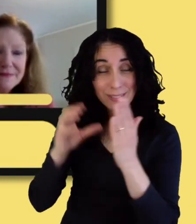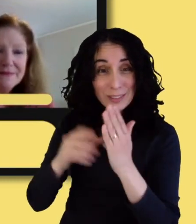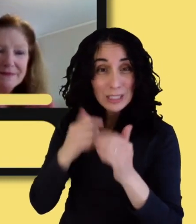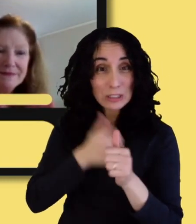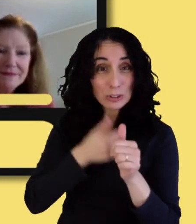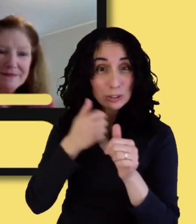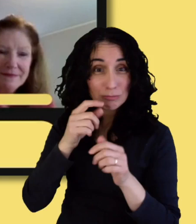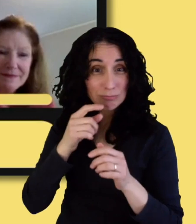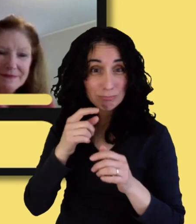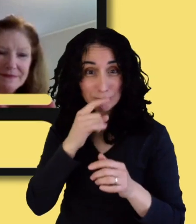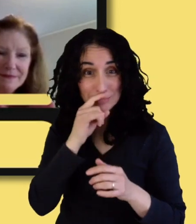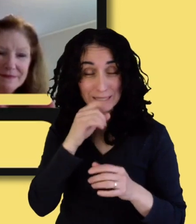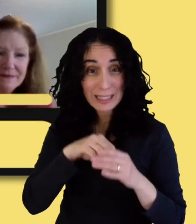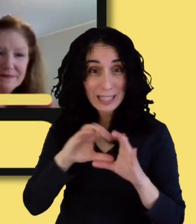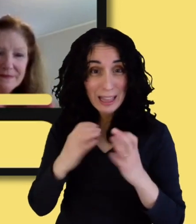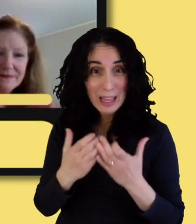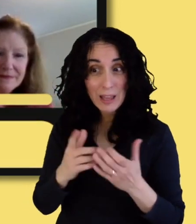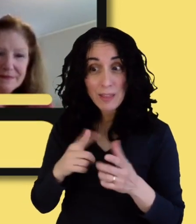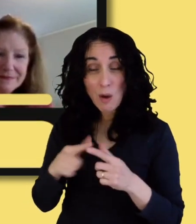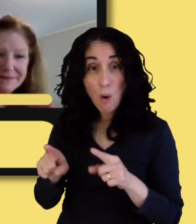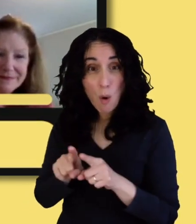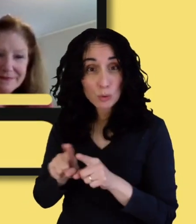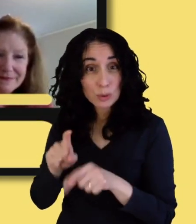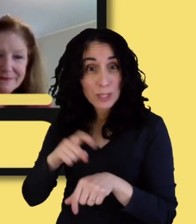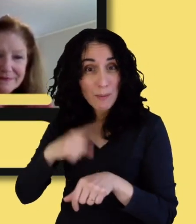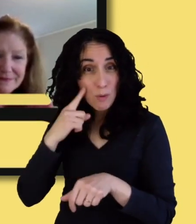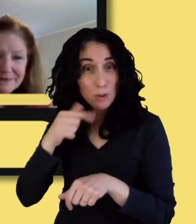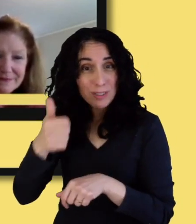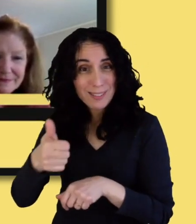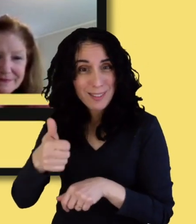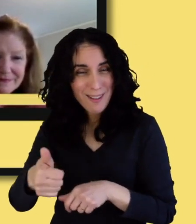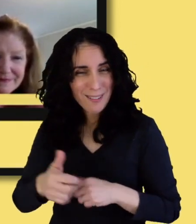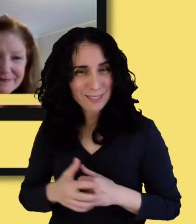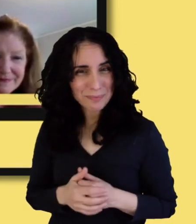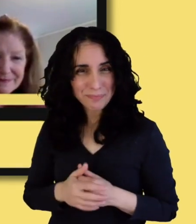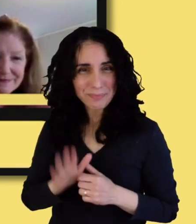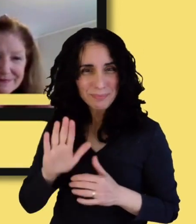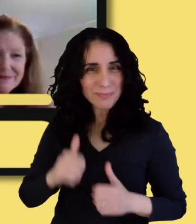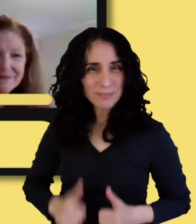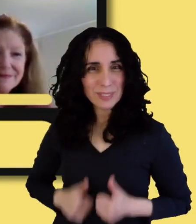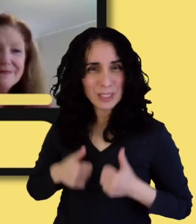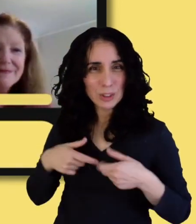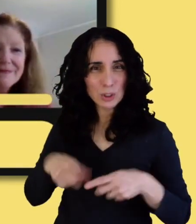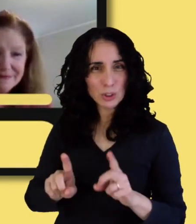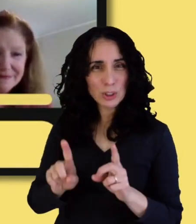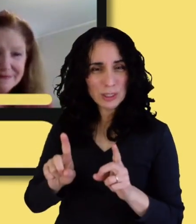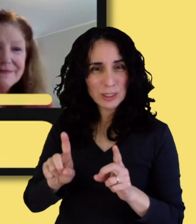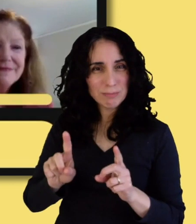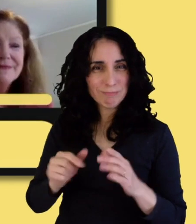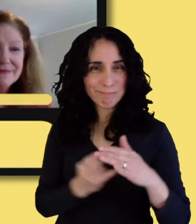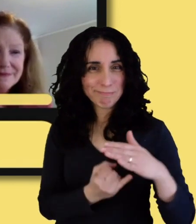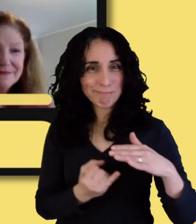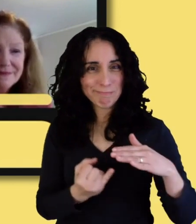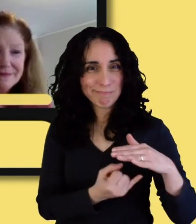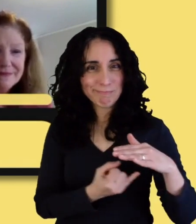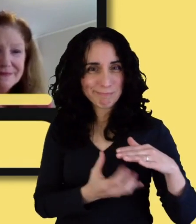classroom. And you also have to have time for yourself in your own life during quarantine. What does that look like for you? And